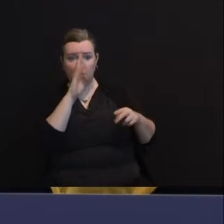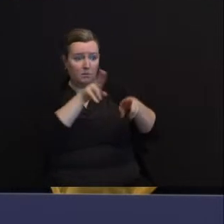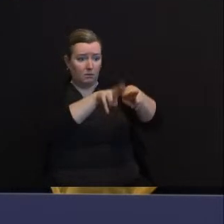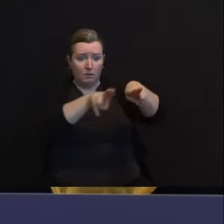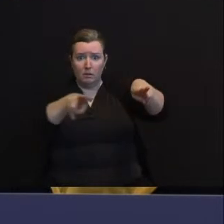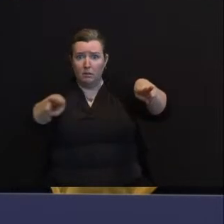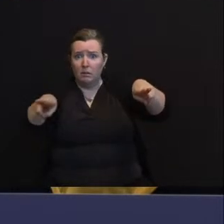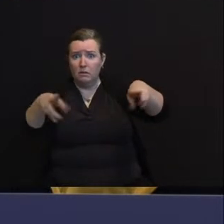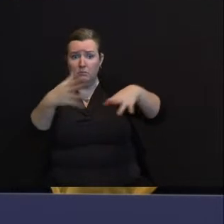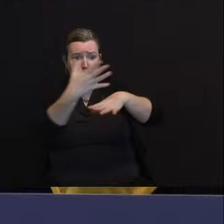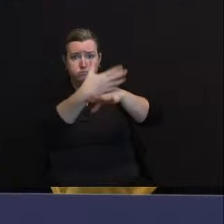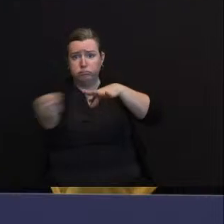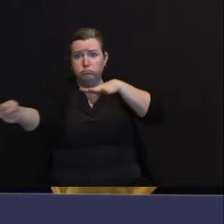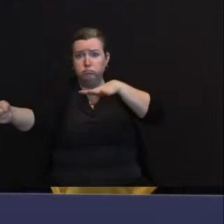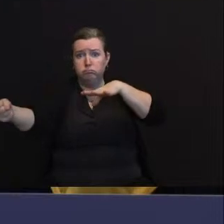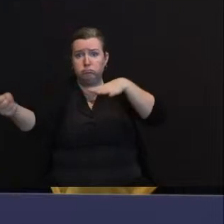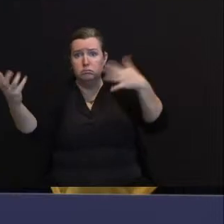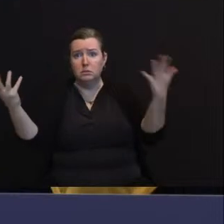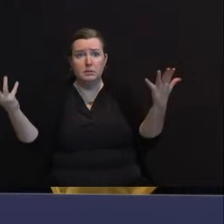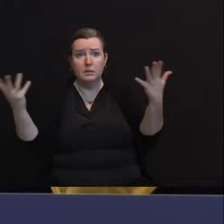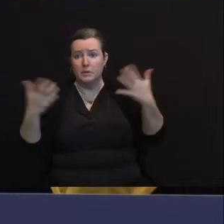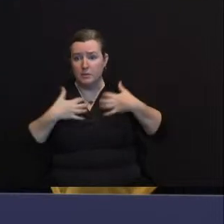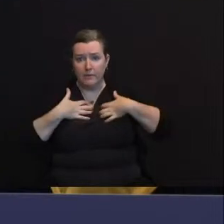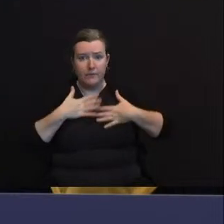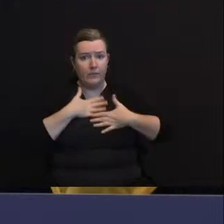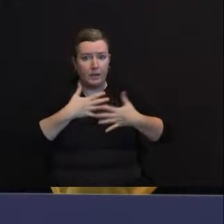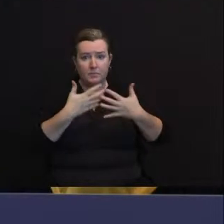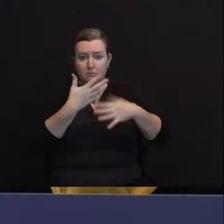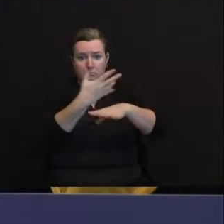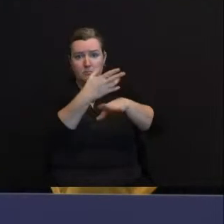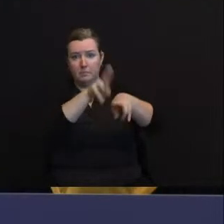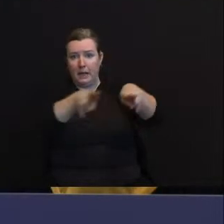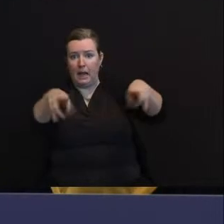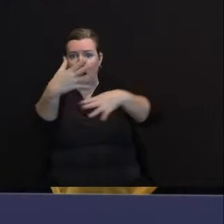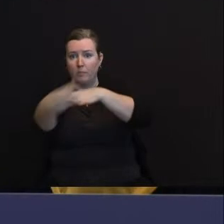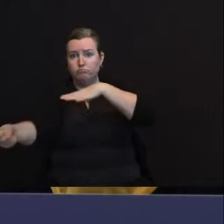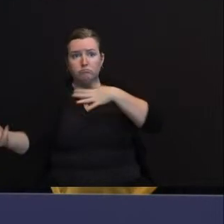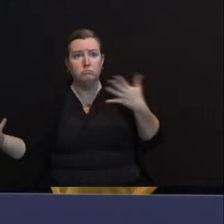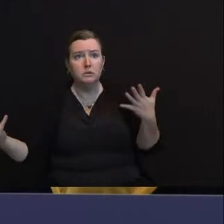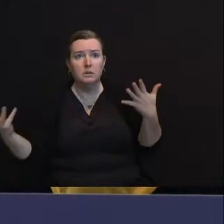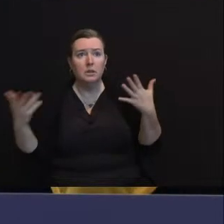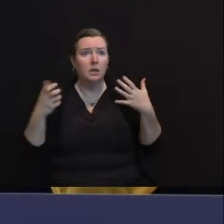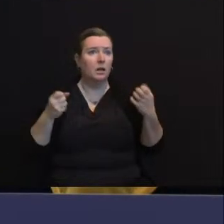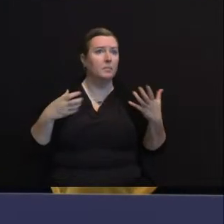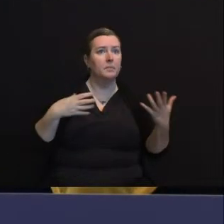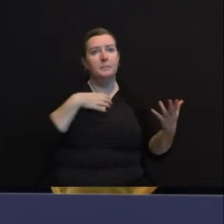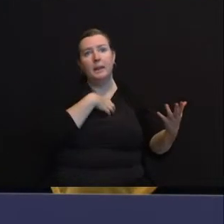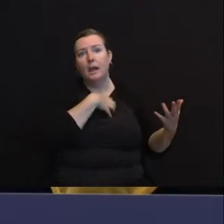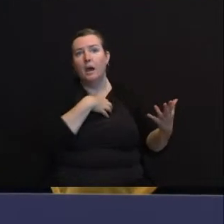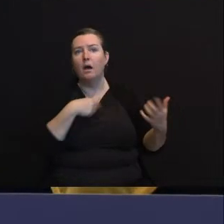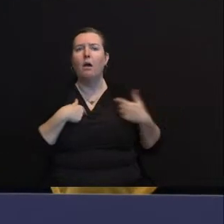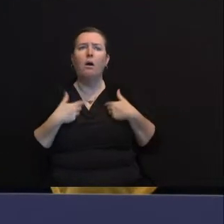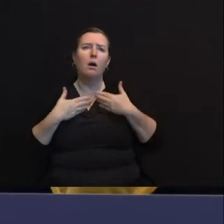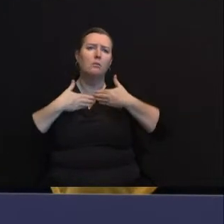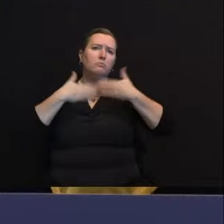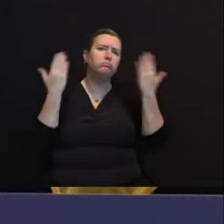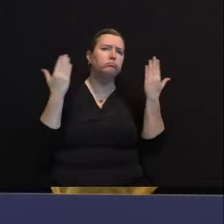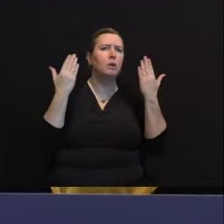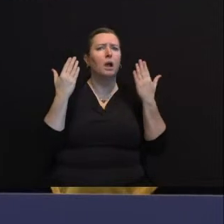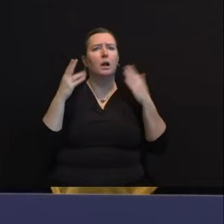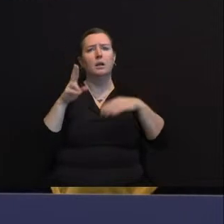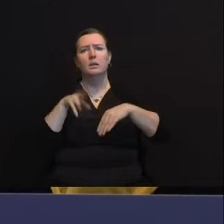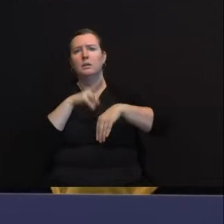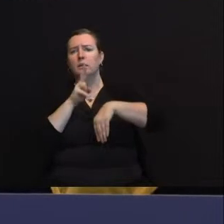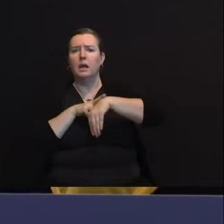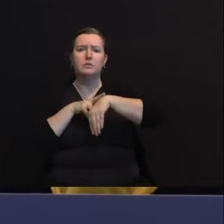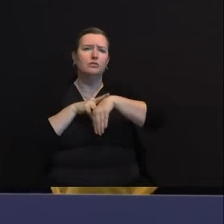ventilators and PPE, we can bemoan the fact we had no real national stockpile, but the